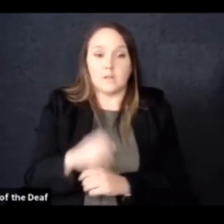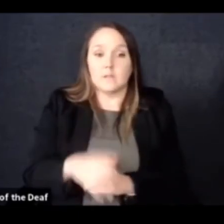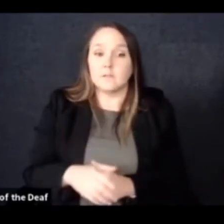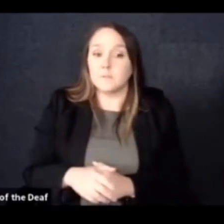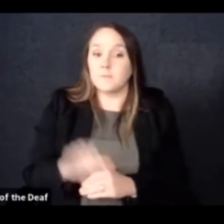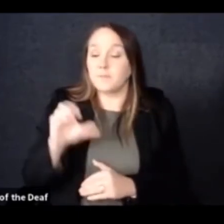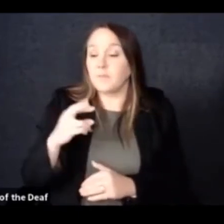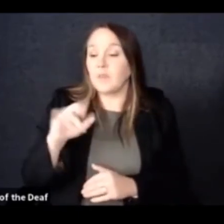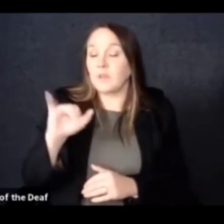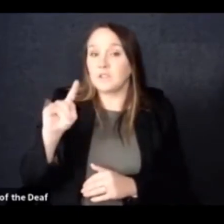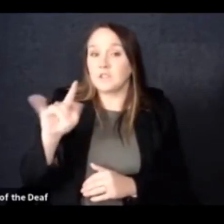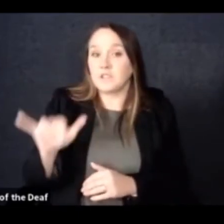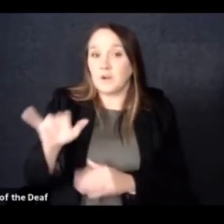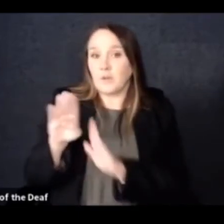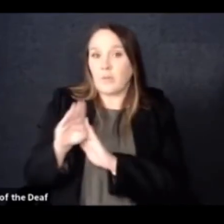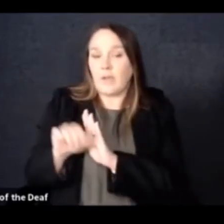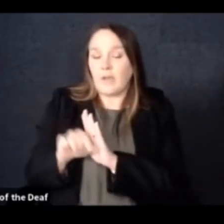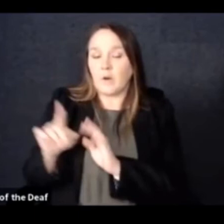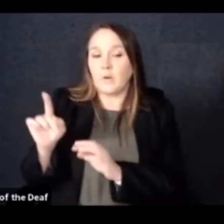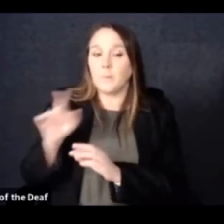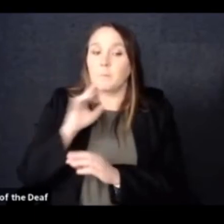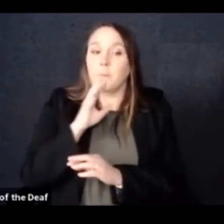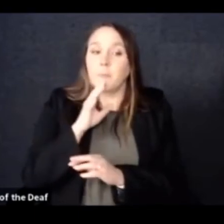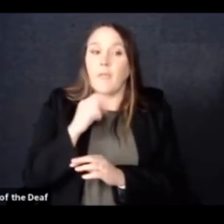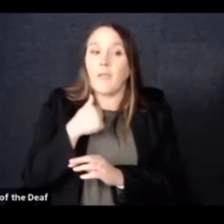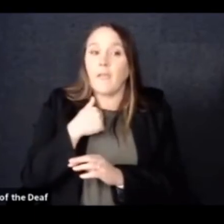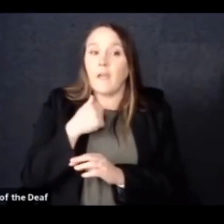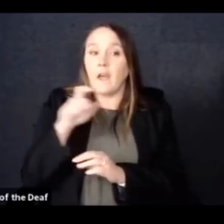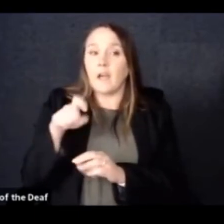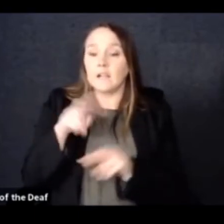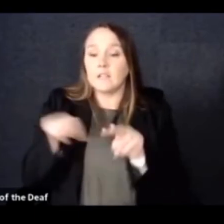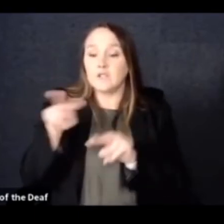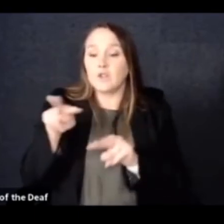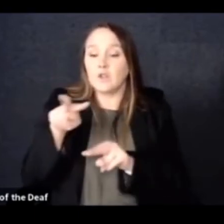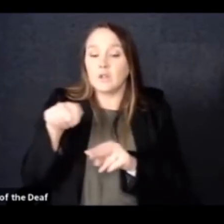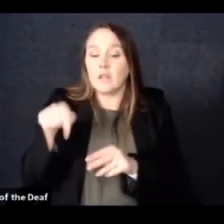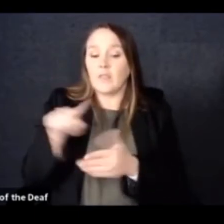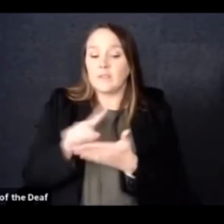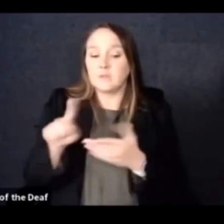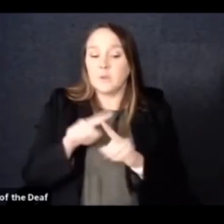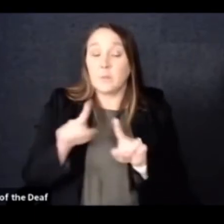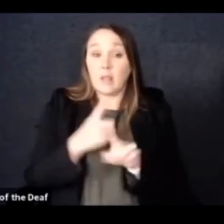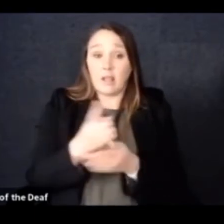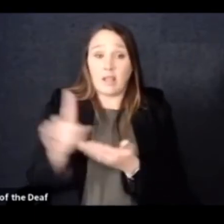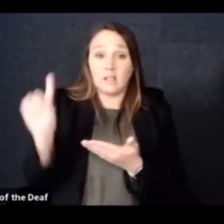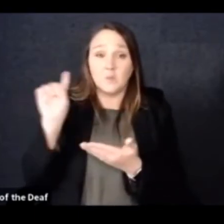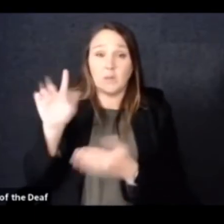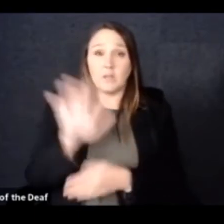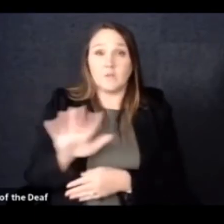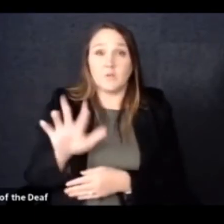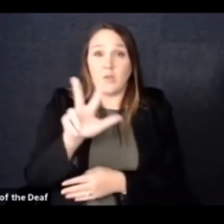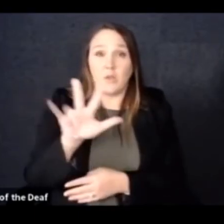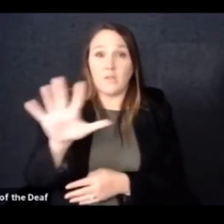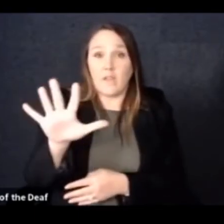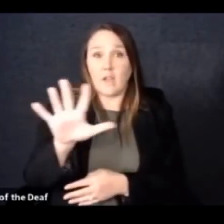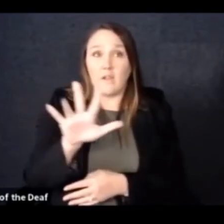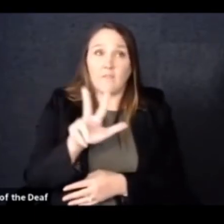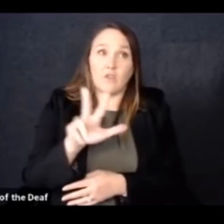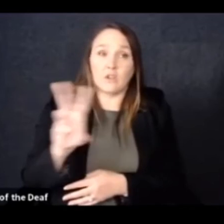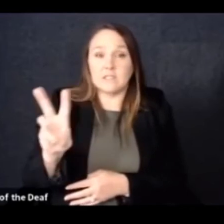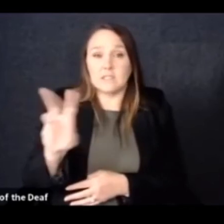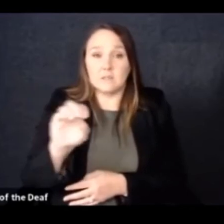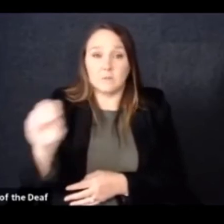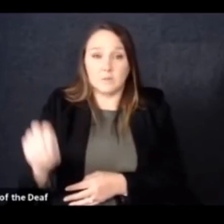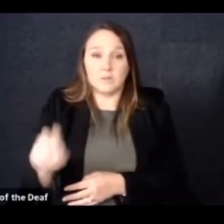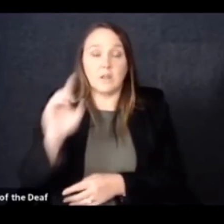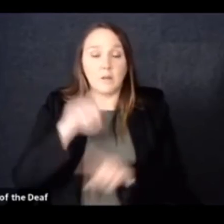This is Charity in the background. I need to look at it for this week. Last week, I believe it was around 35, 36%, but we'll